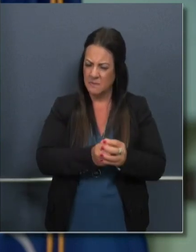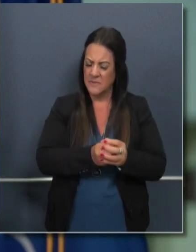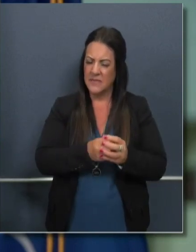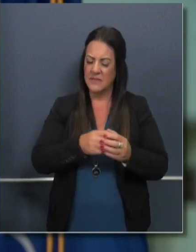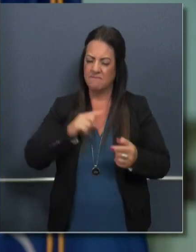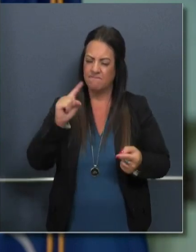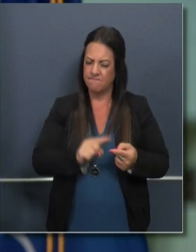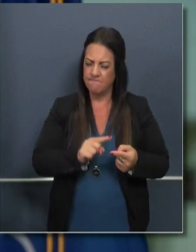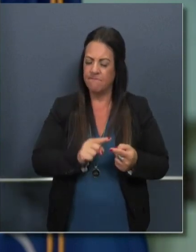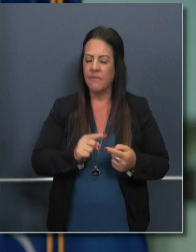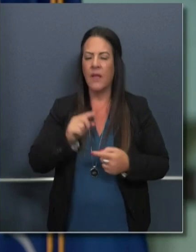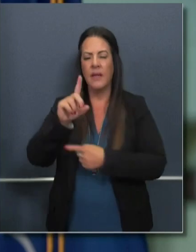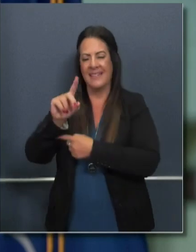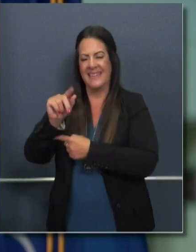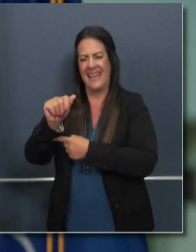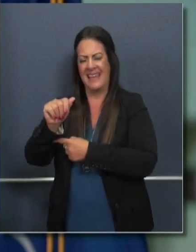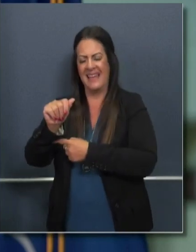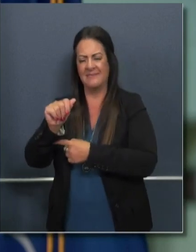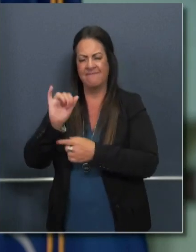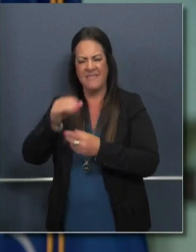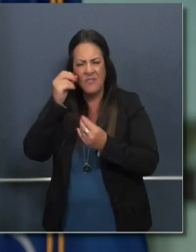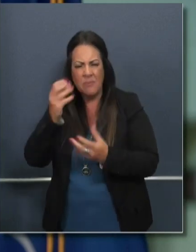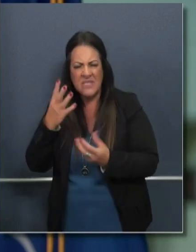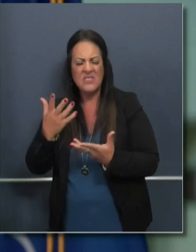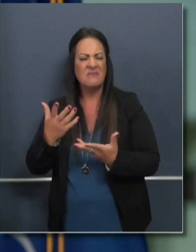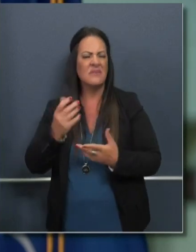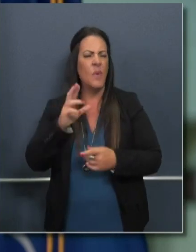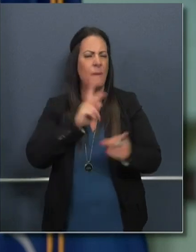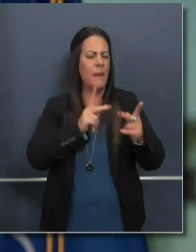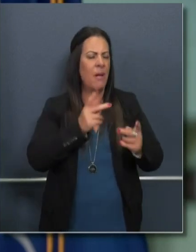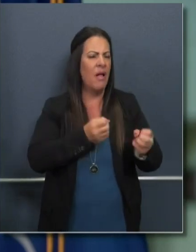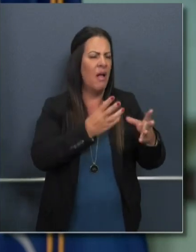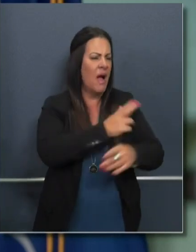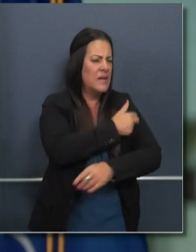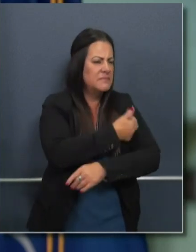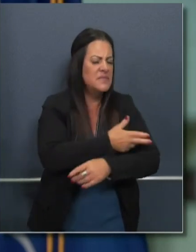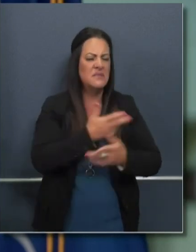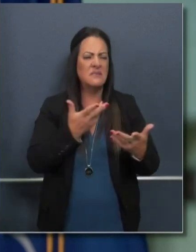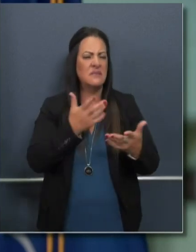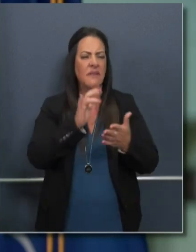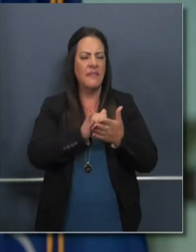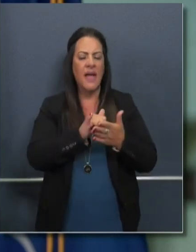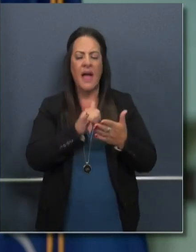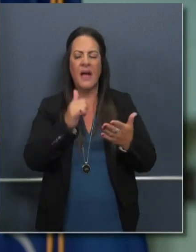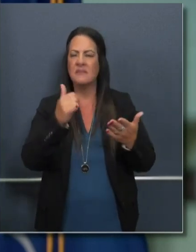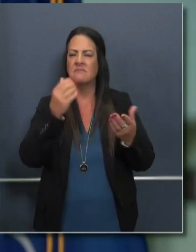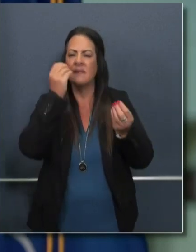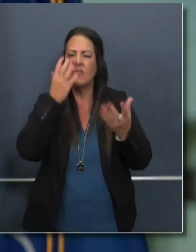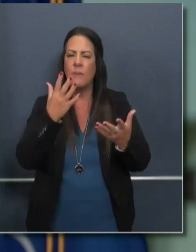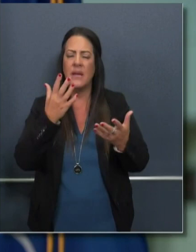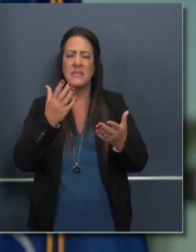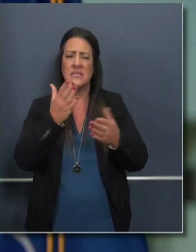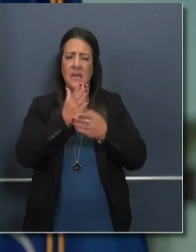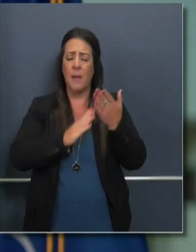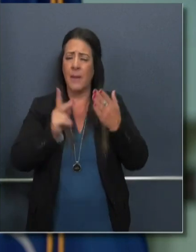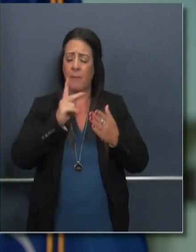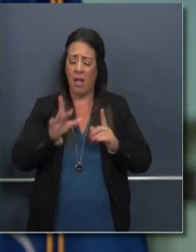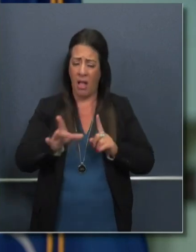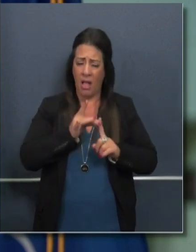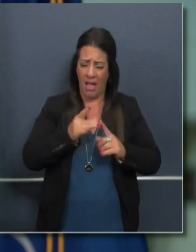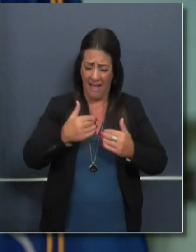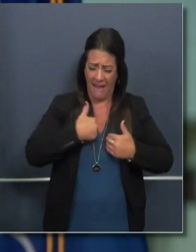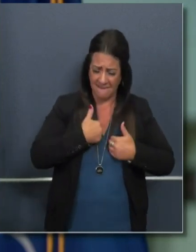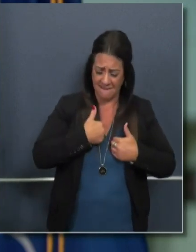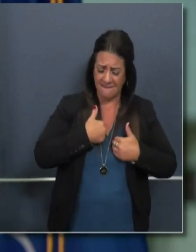using seems to be delayed, like hospitalization. People aren't hospitalized till a little while after they've been infected, so after the point of